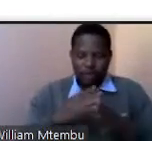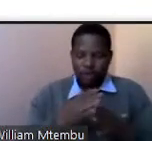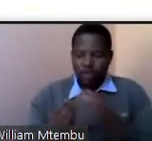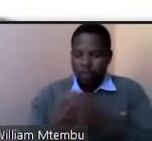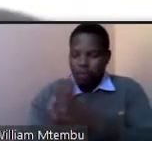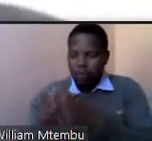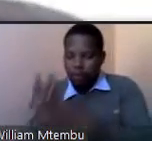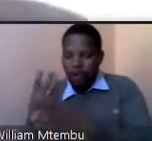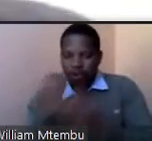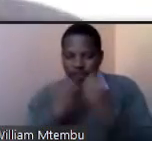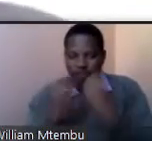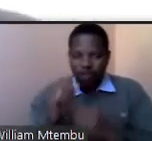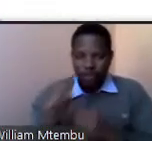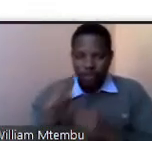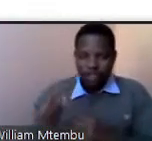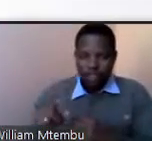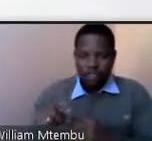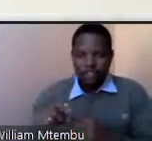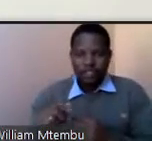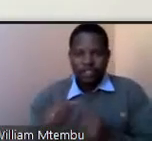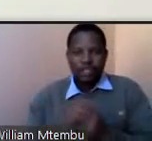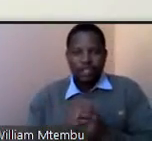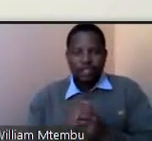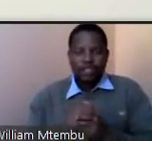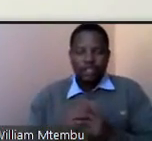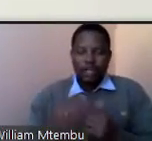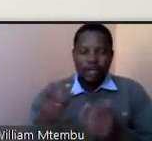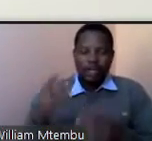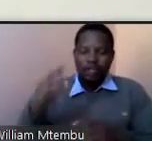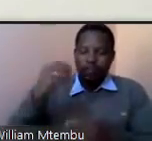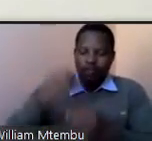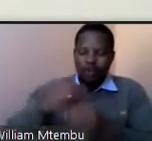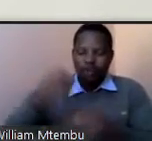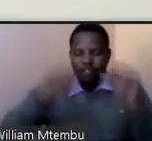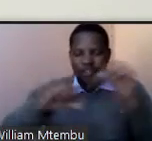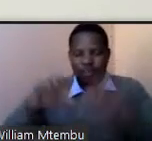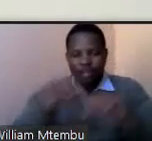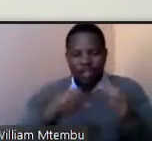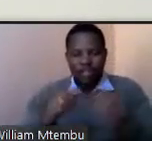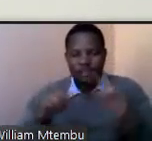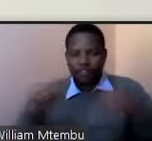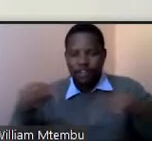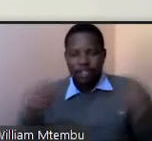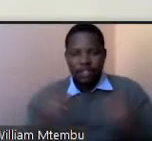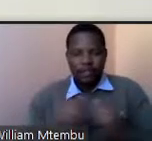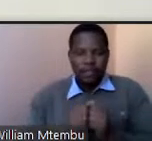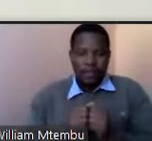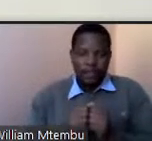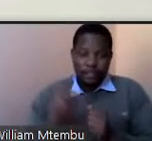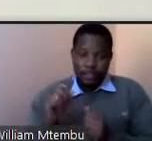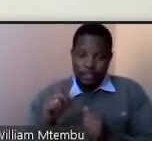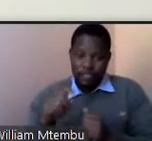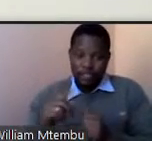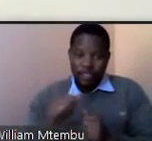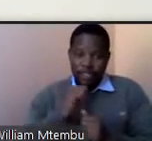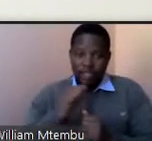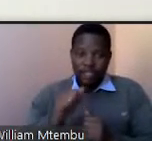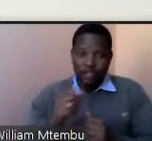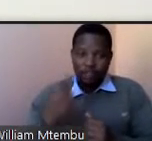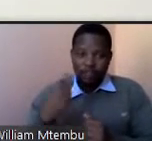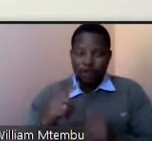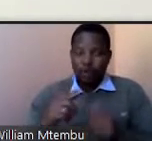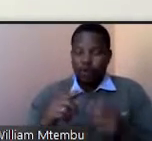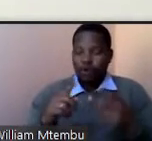had phyto chemicals. Yes, so that was one of the contribution for the number for number